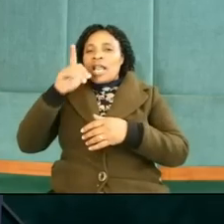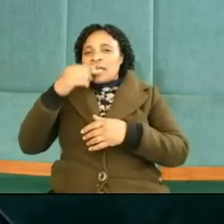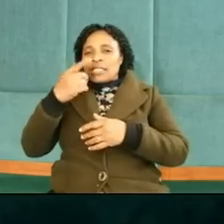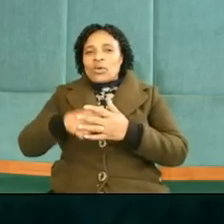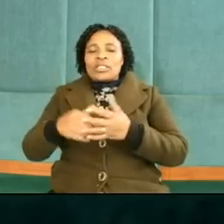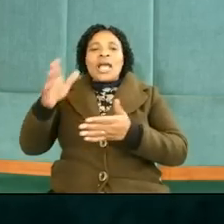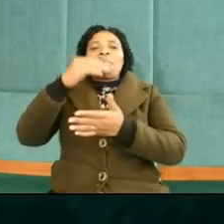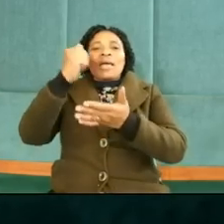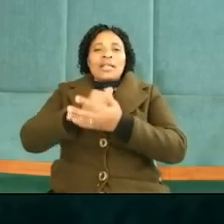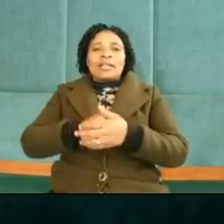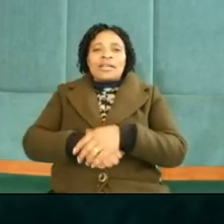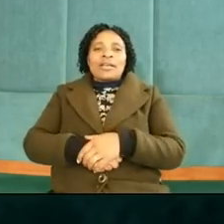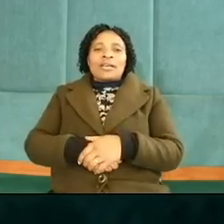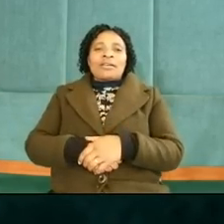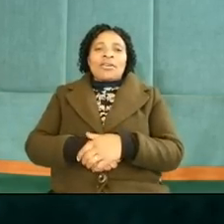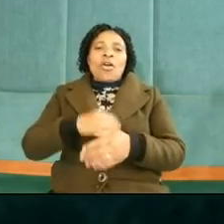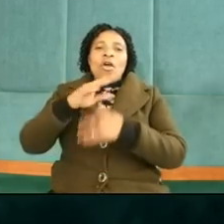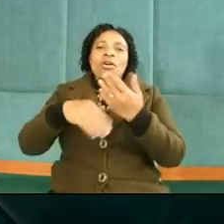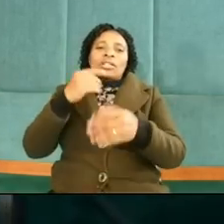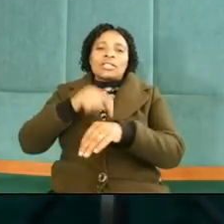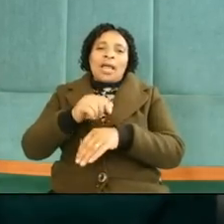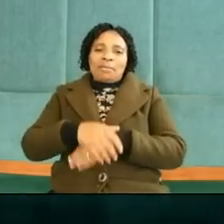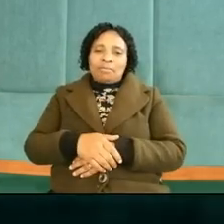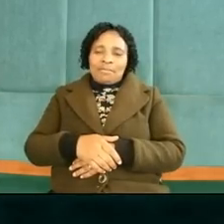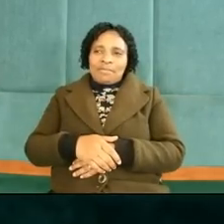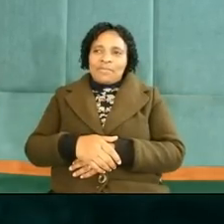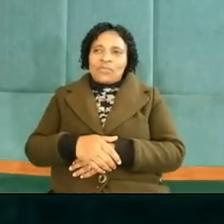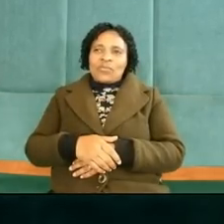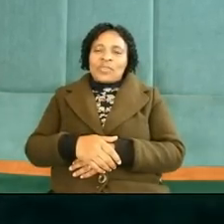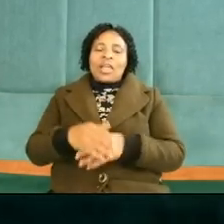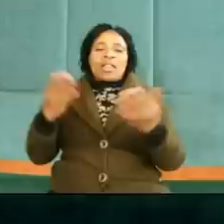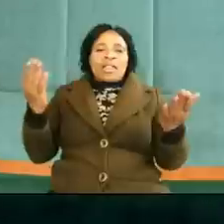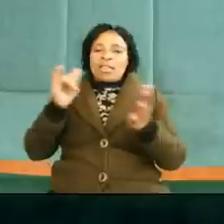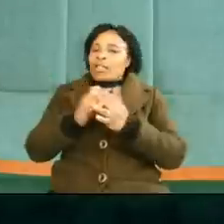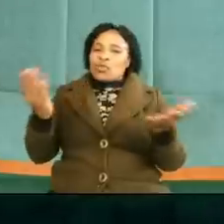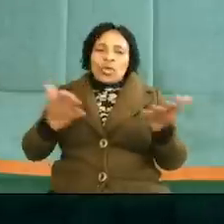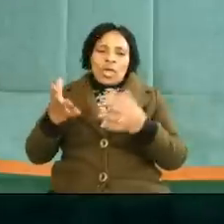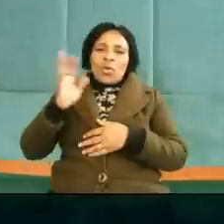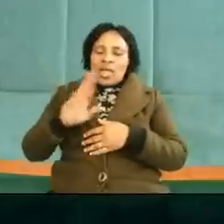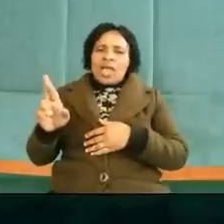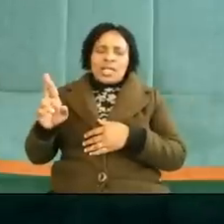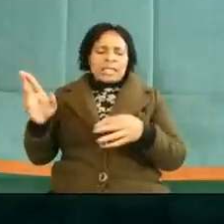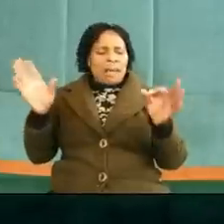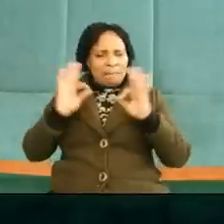says, amen. All the time. That's where we are. Isn't that